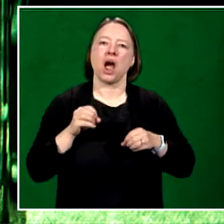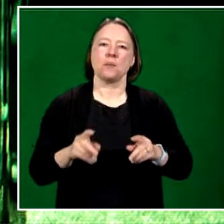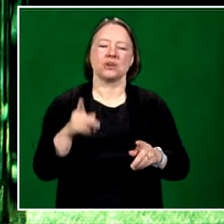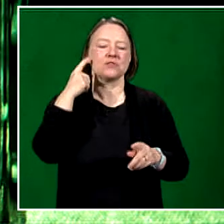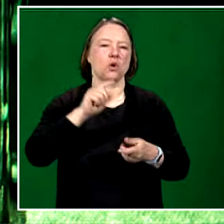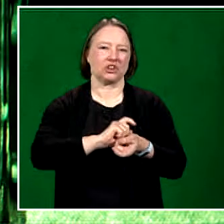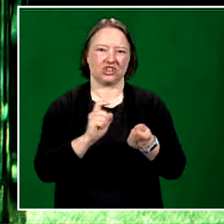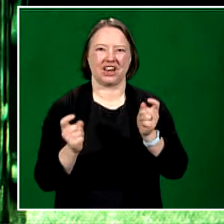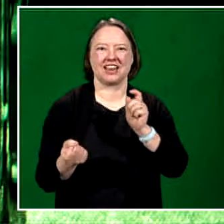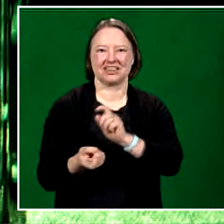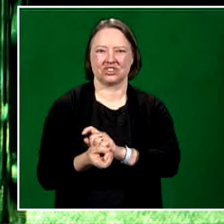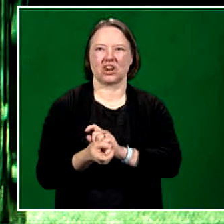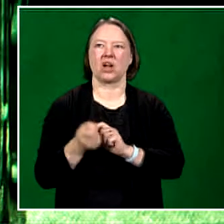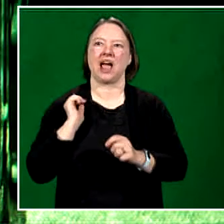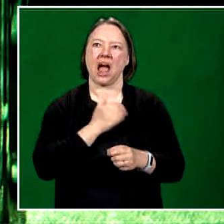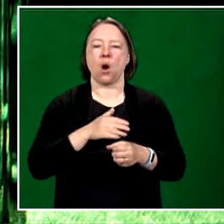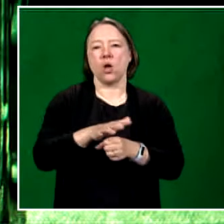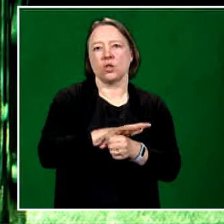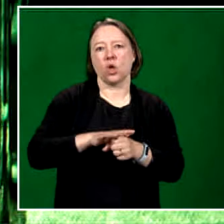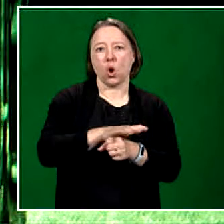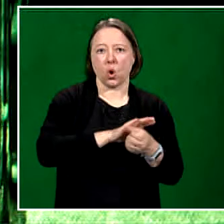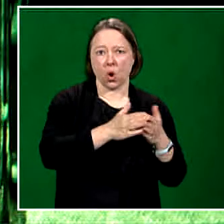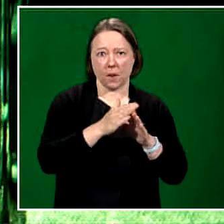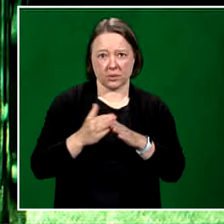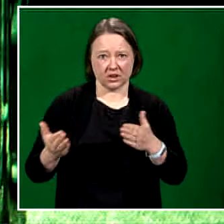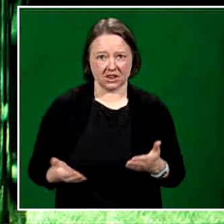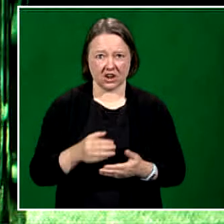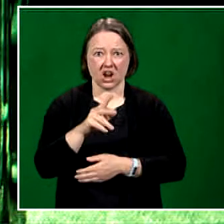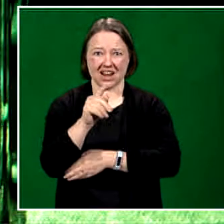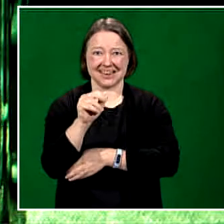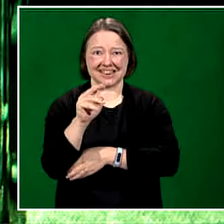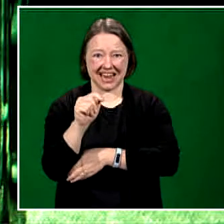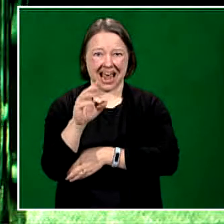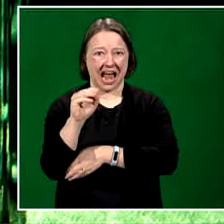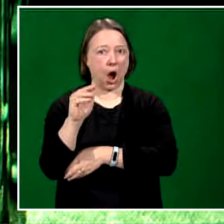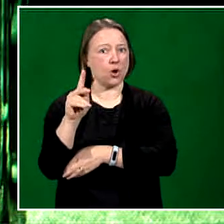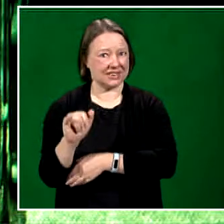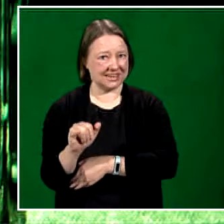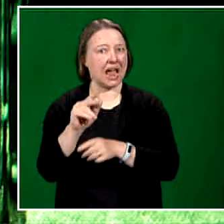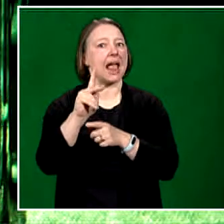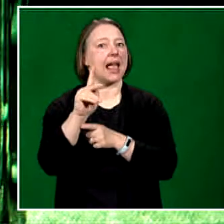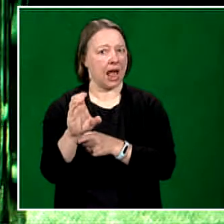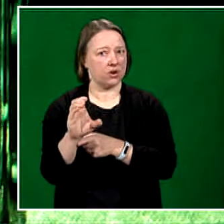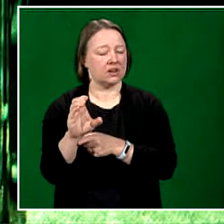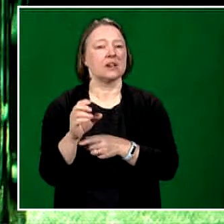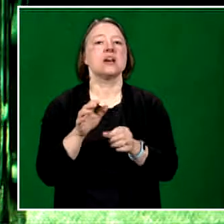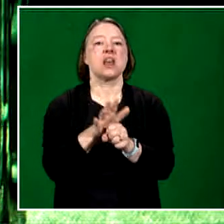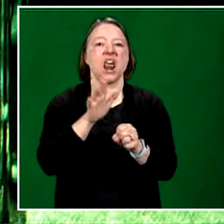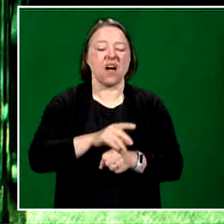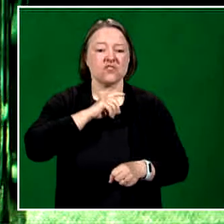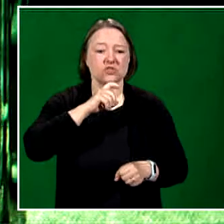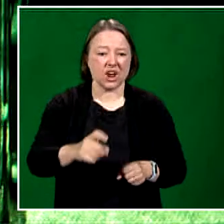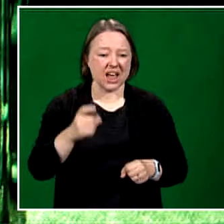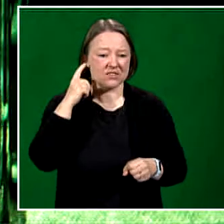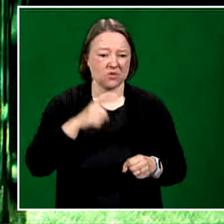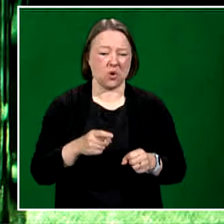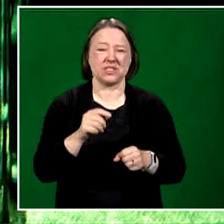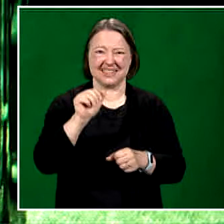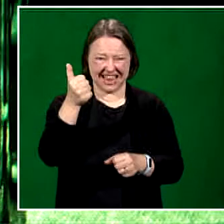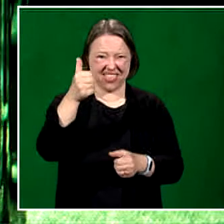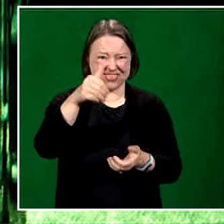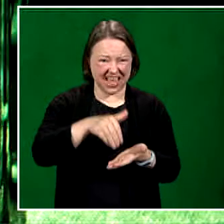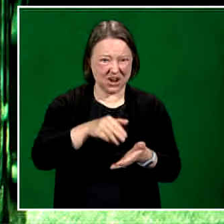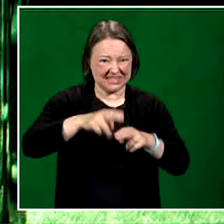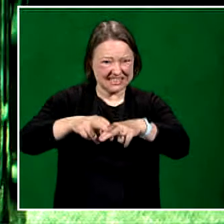change. Now, in our local community, Kent County, there's enough trash to fill the 10,000-person venue, Van